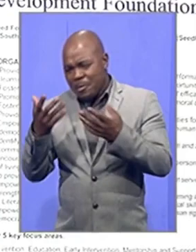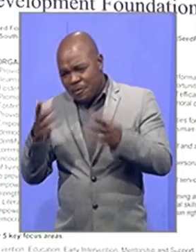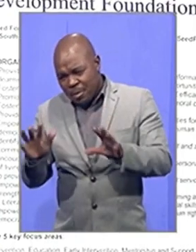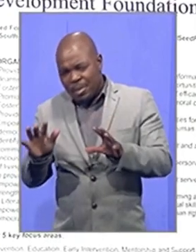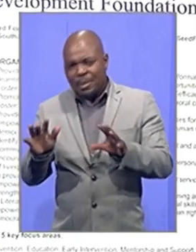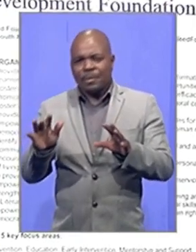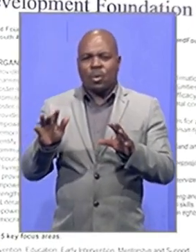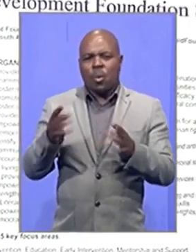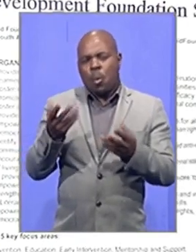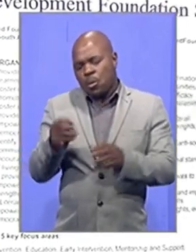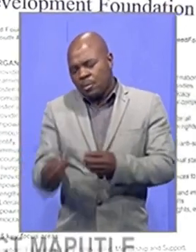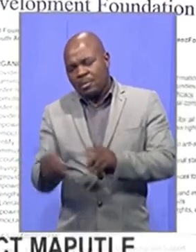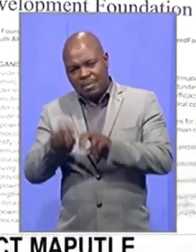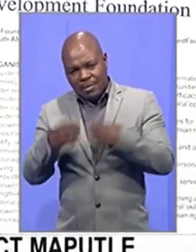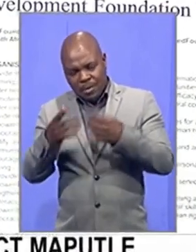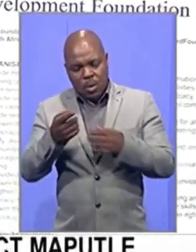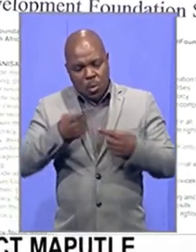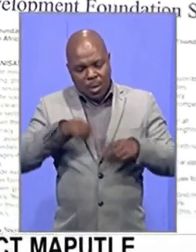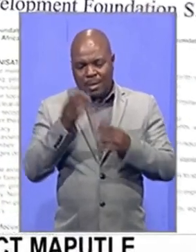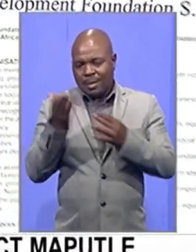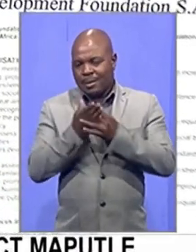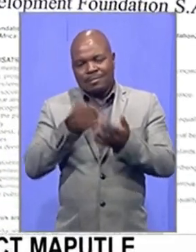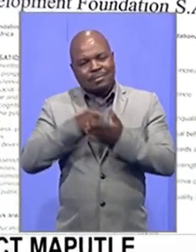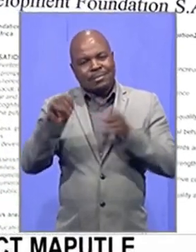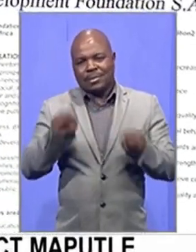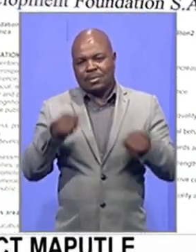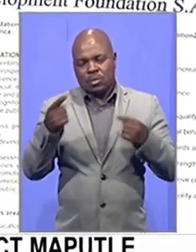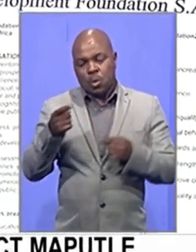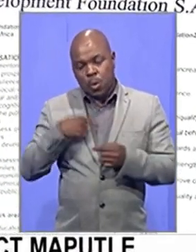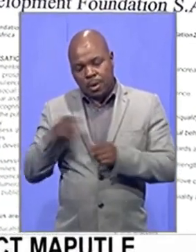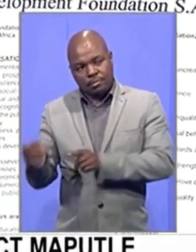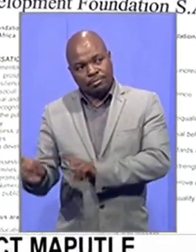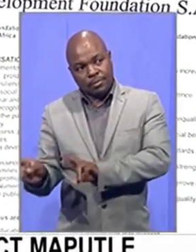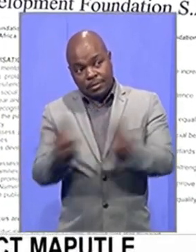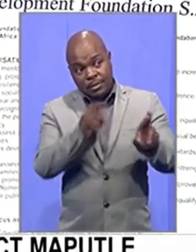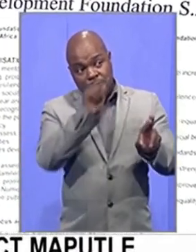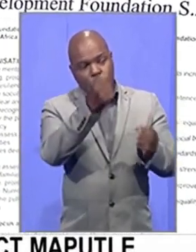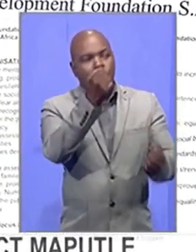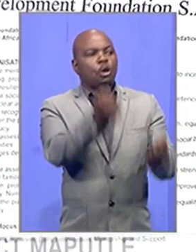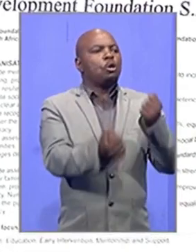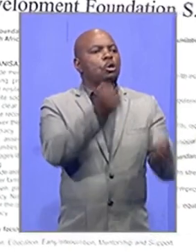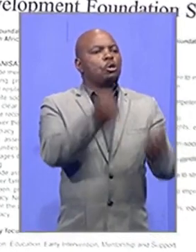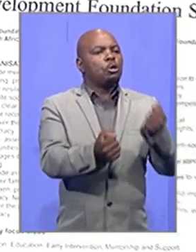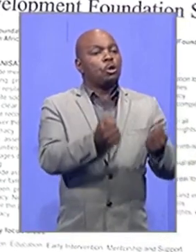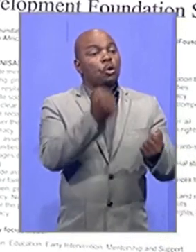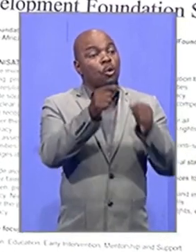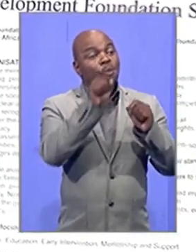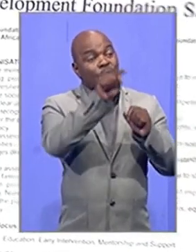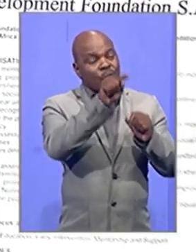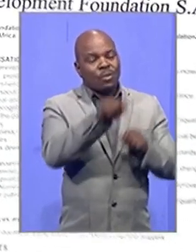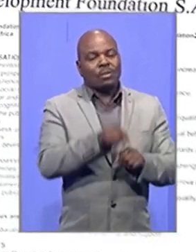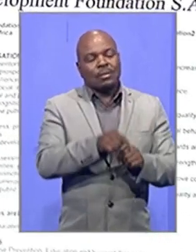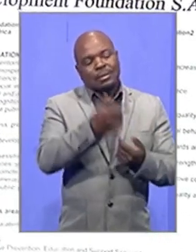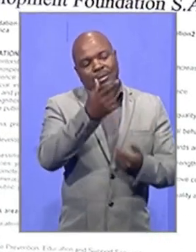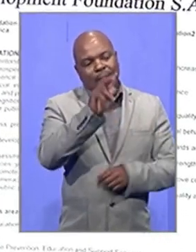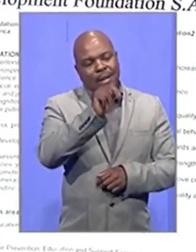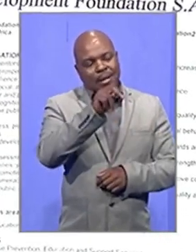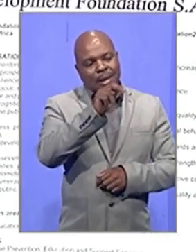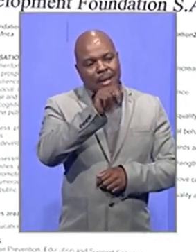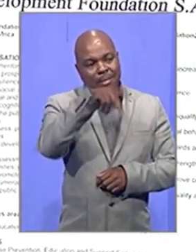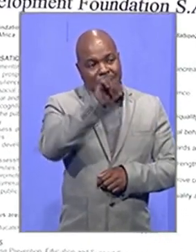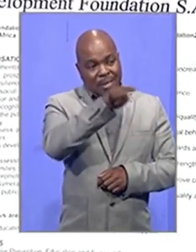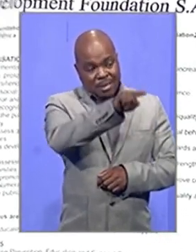kapa ngwana o reipilwe so batho ba mofuta o ntseng yola re ba referela kgoto mme le a fitlha kgoto mane go tlosa go motšhotšhisi because